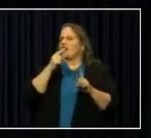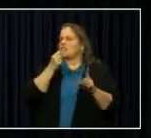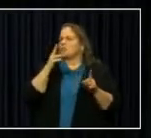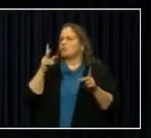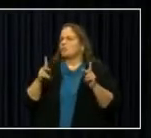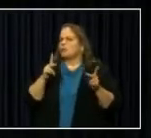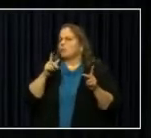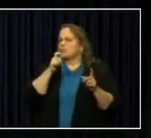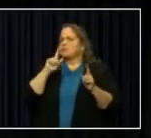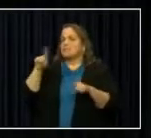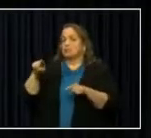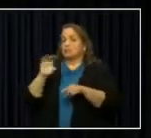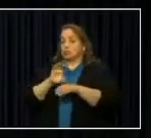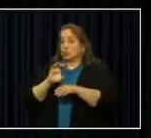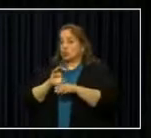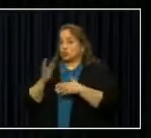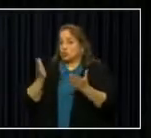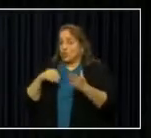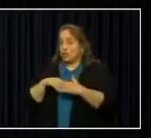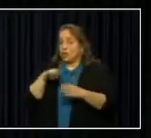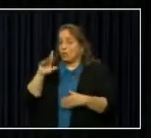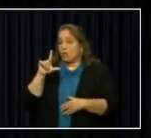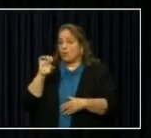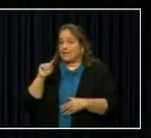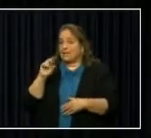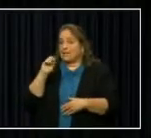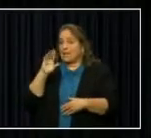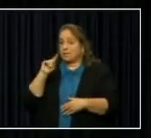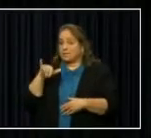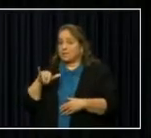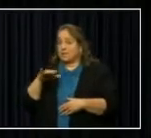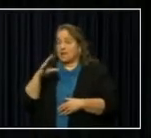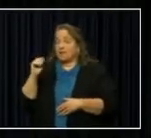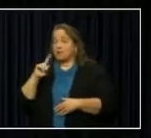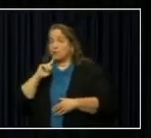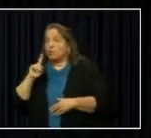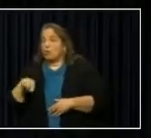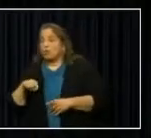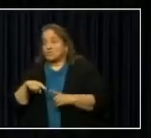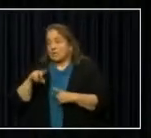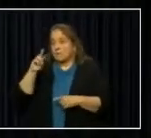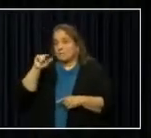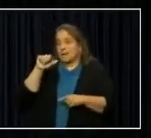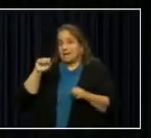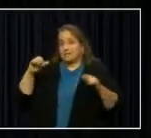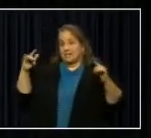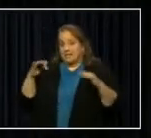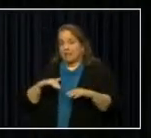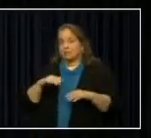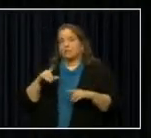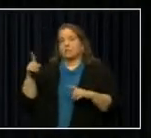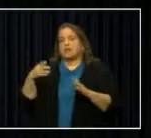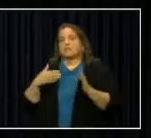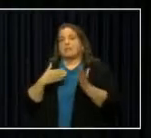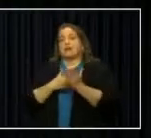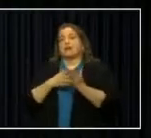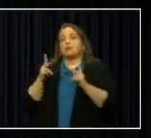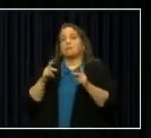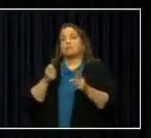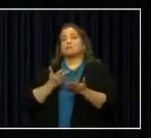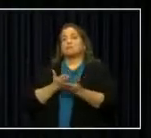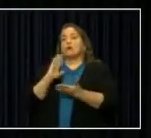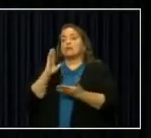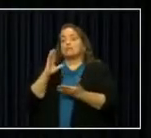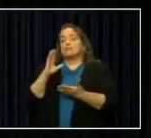who attended a church service in Bullock County alleging our orders against mass gatherings violate people's rights to free